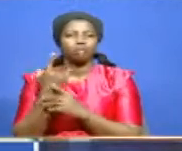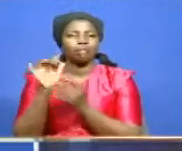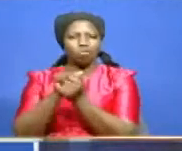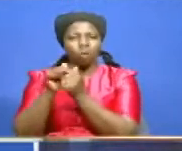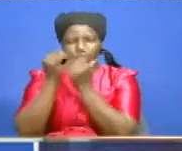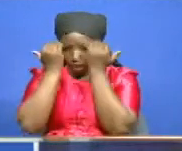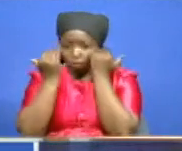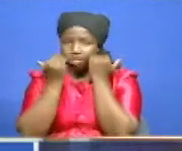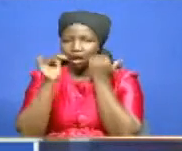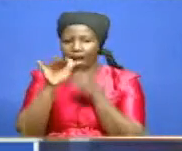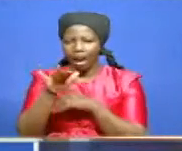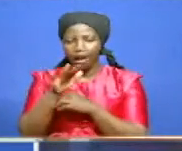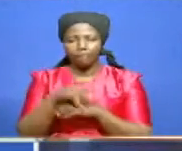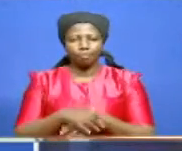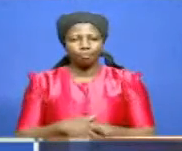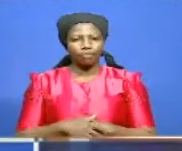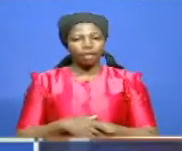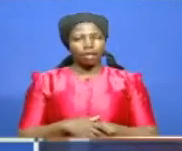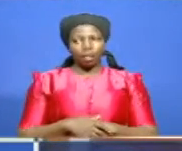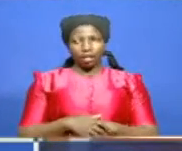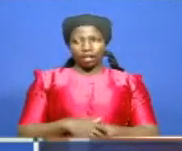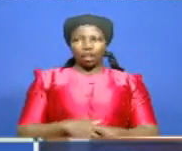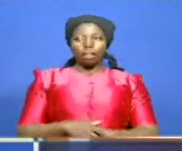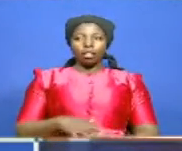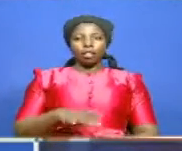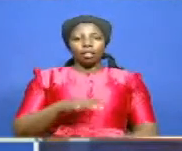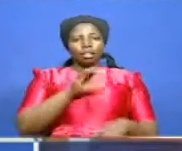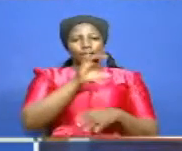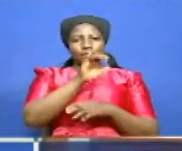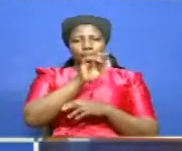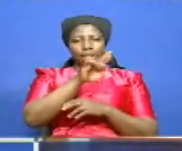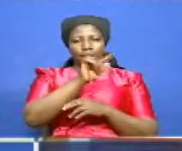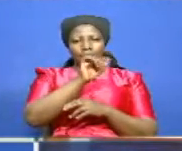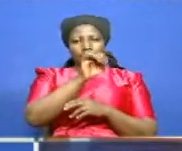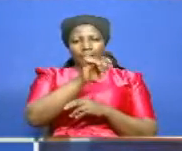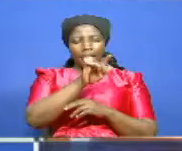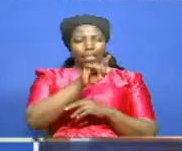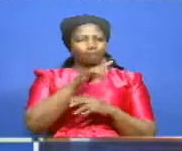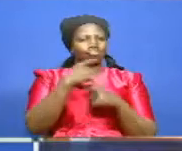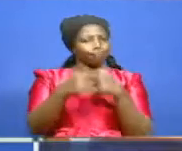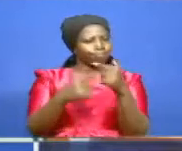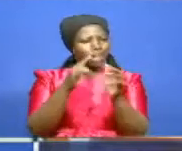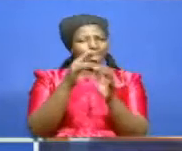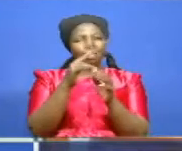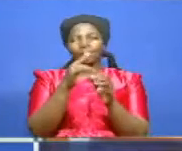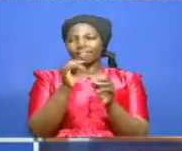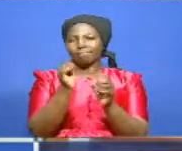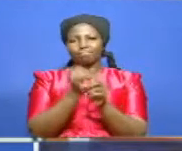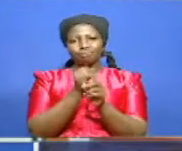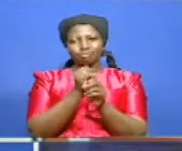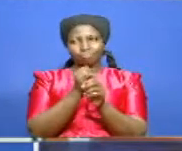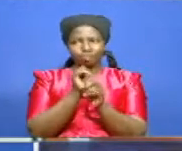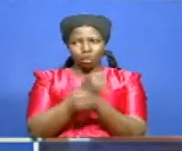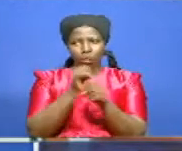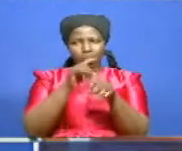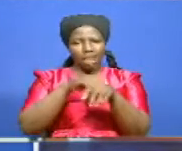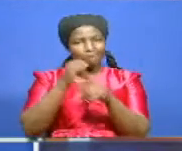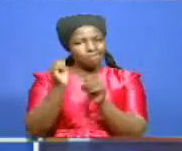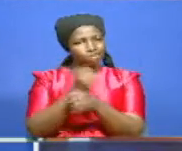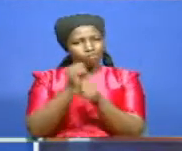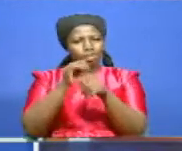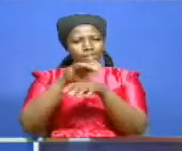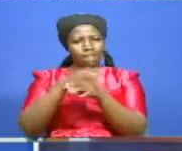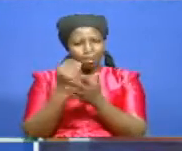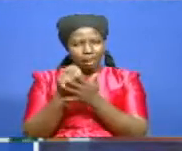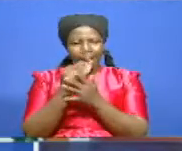on when they can no longer feed and feast. So just the fact that the